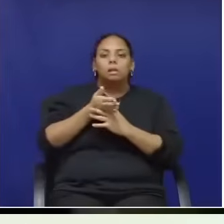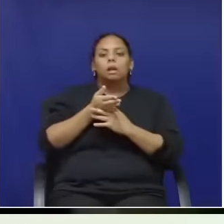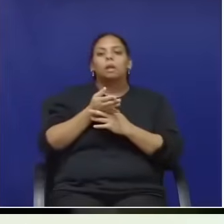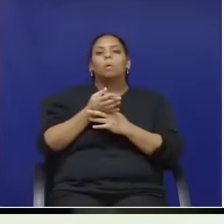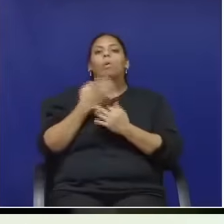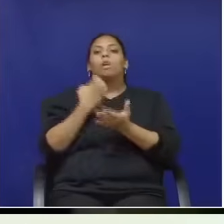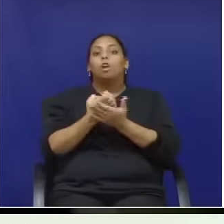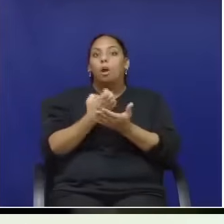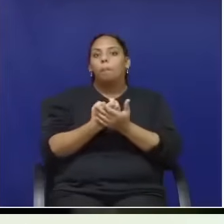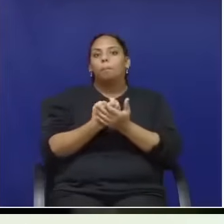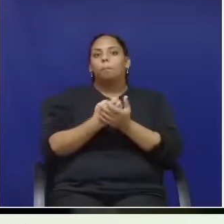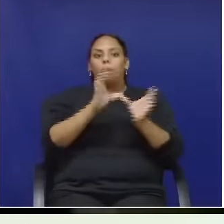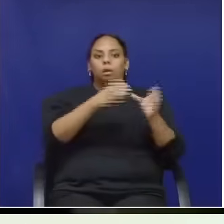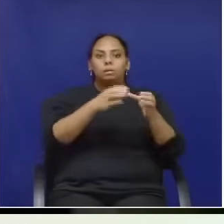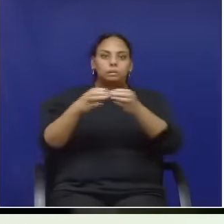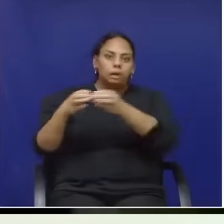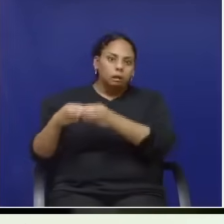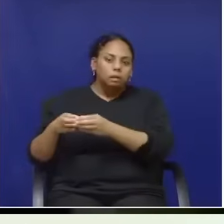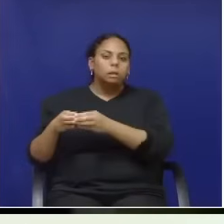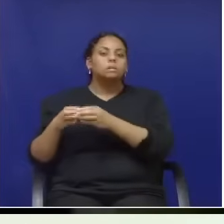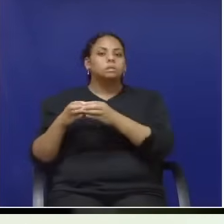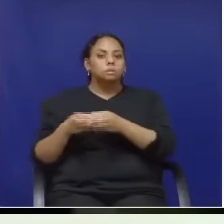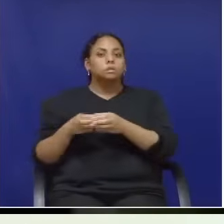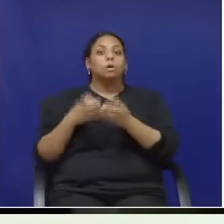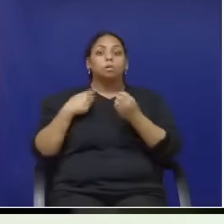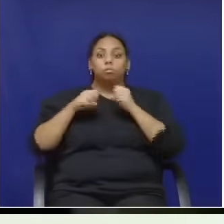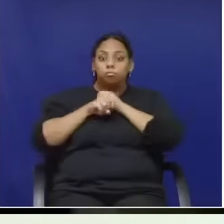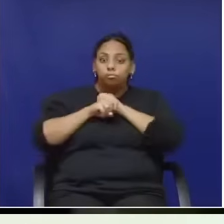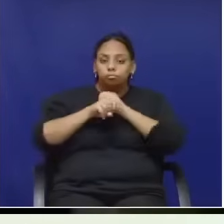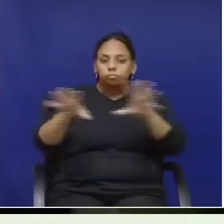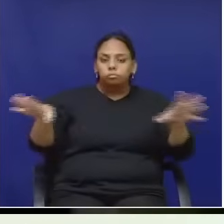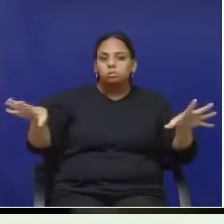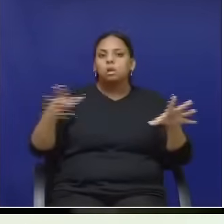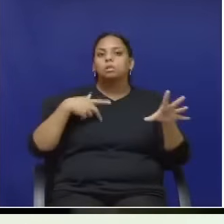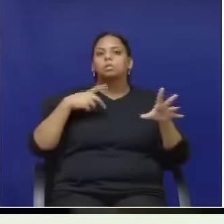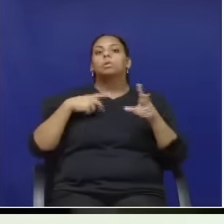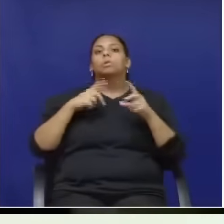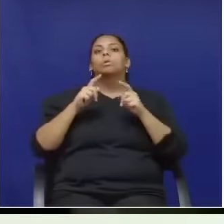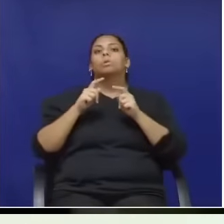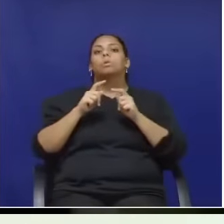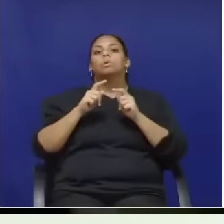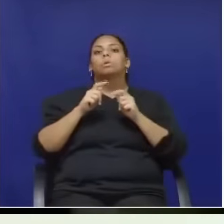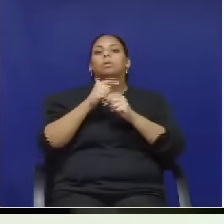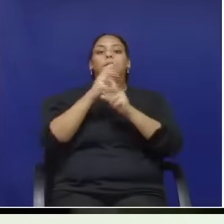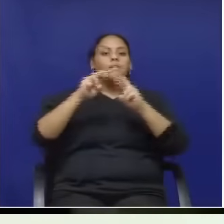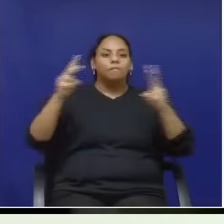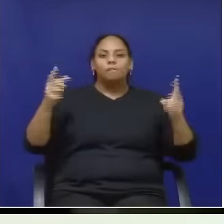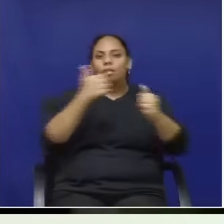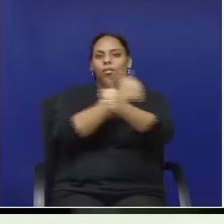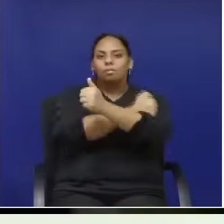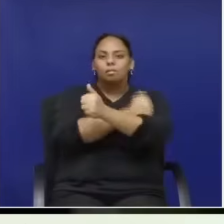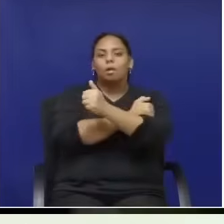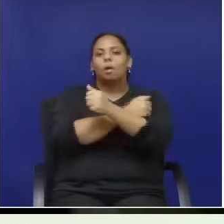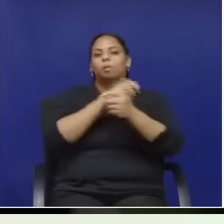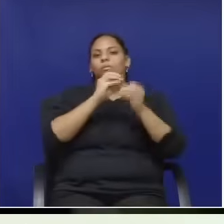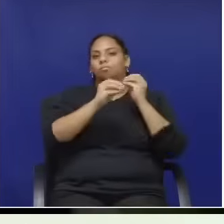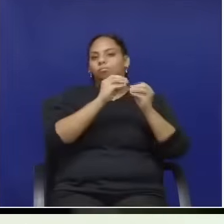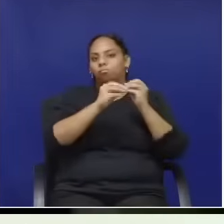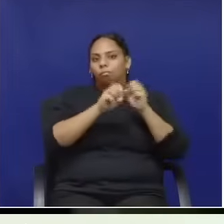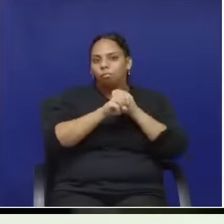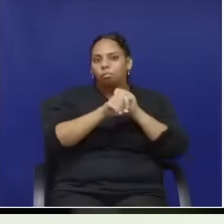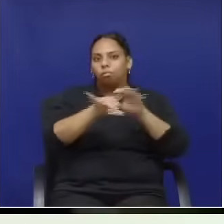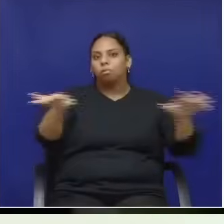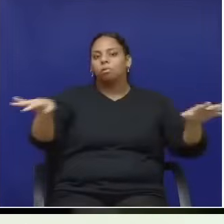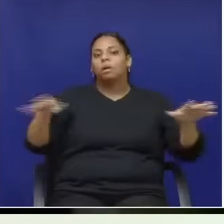economic sectors that are increasingly being exploited by transnational syndicates for drug production, and whether the